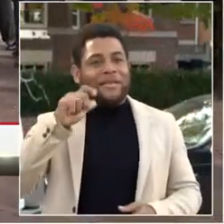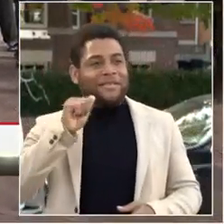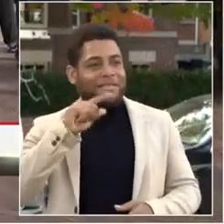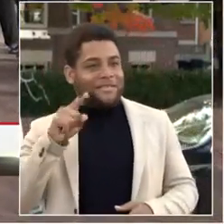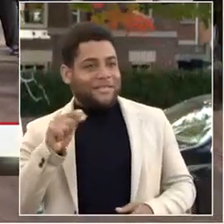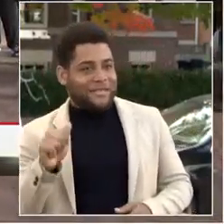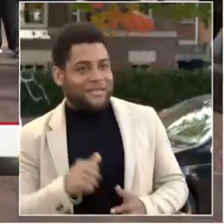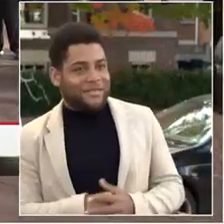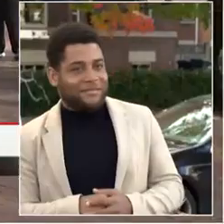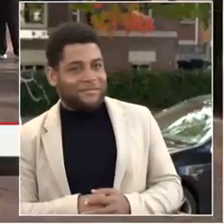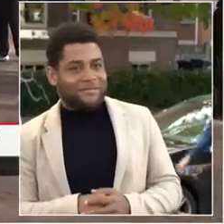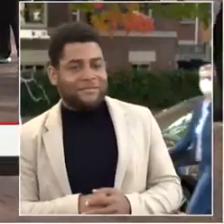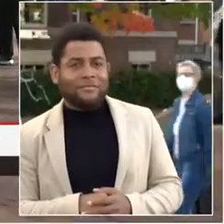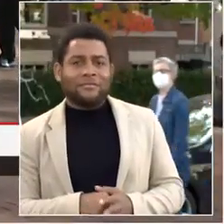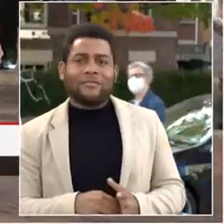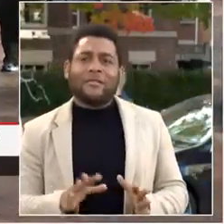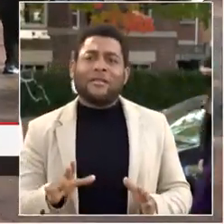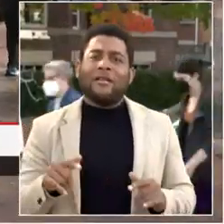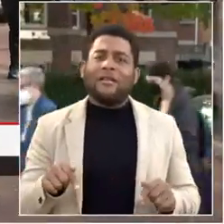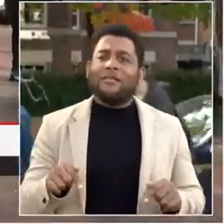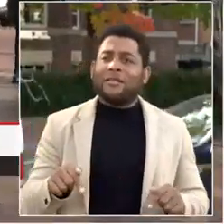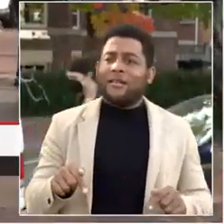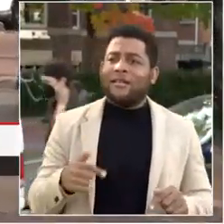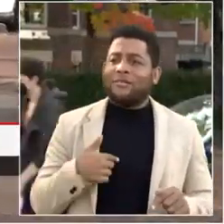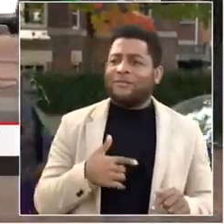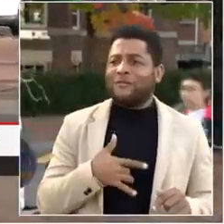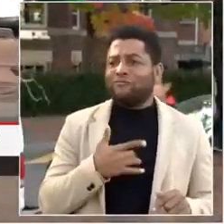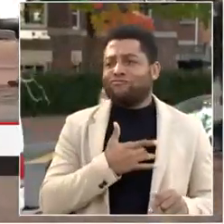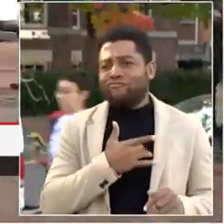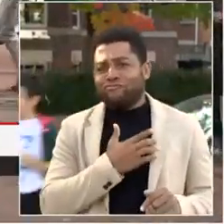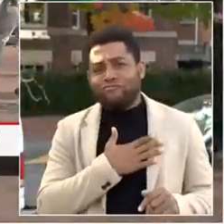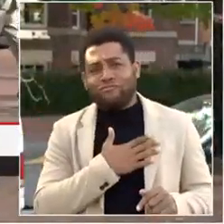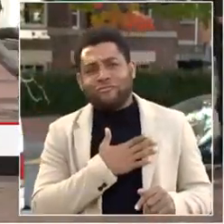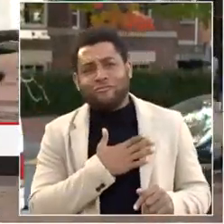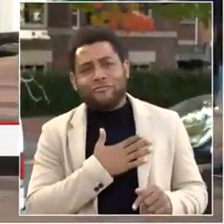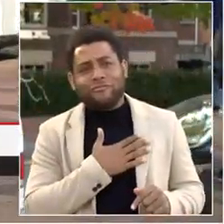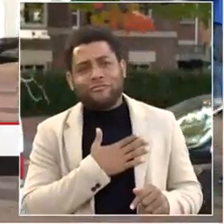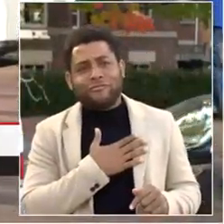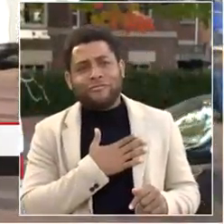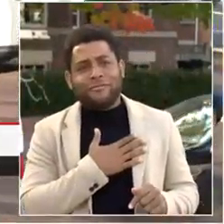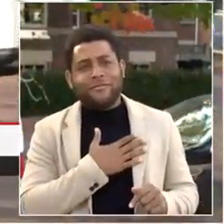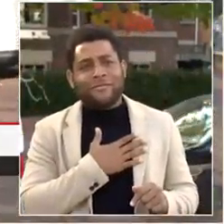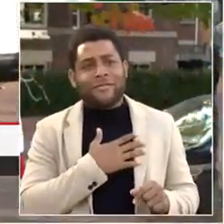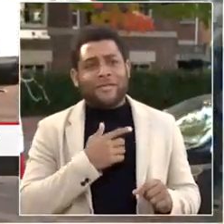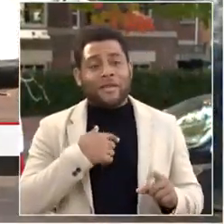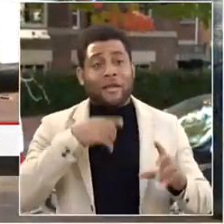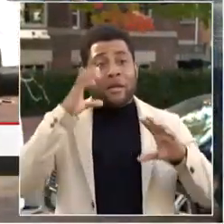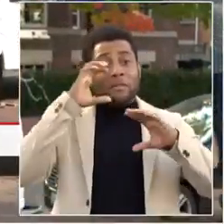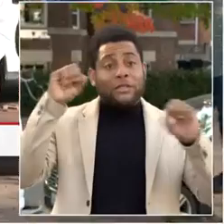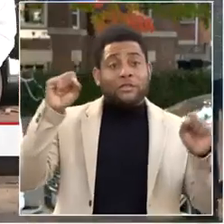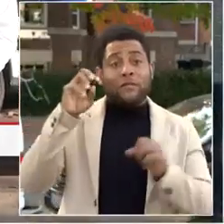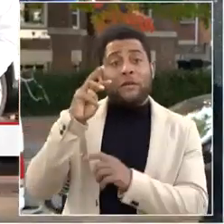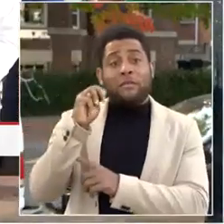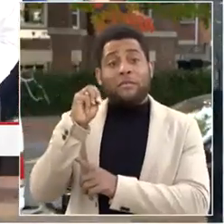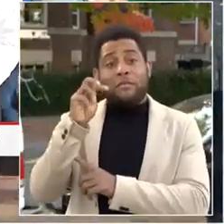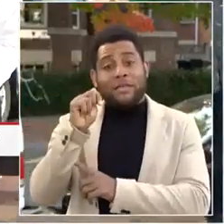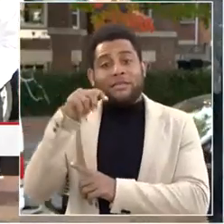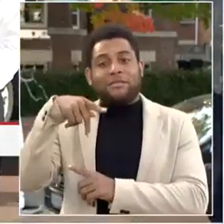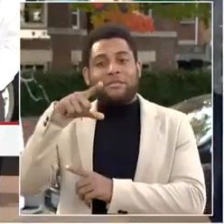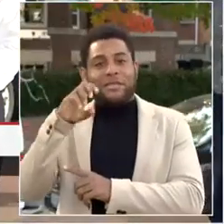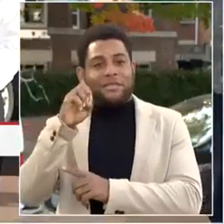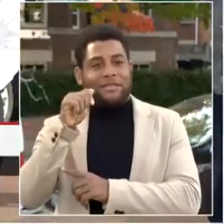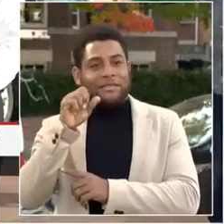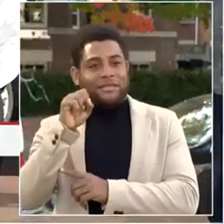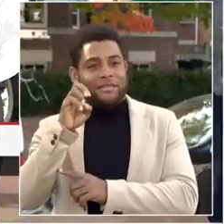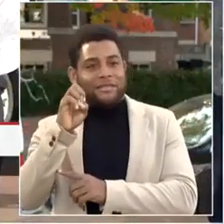is Bill Emmett. I'm the president of Mount Pleasant Village. For those of you who may not be familiar with Mount Pleasant Village, we are one